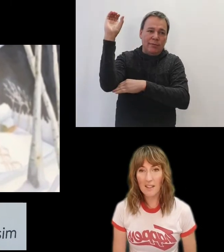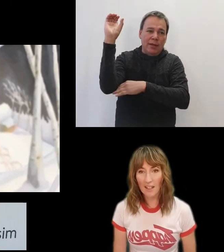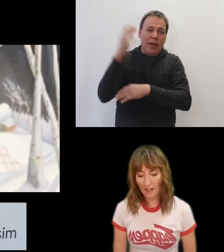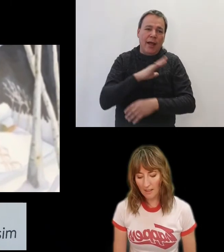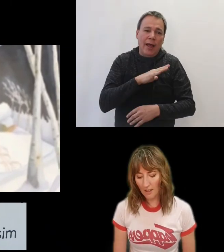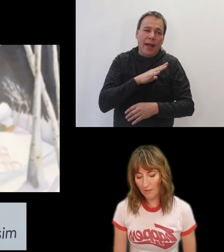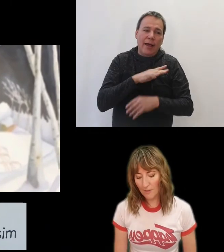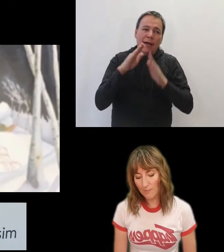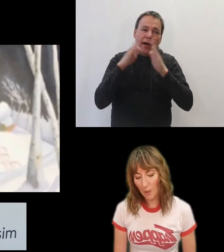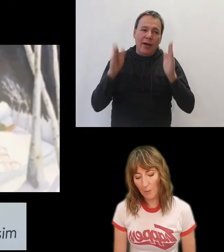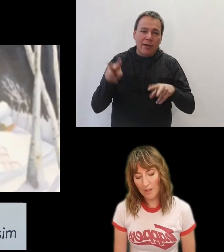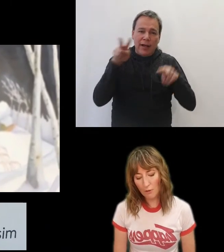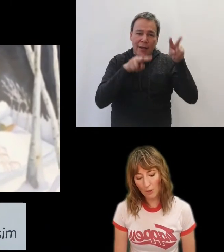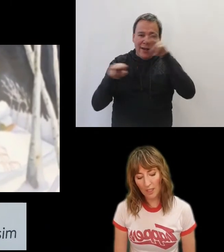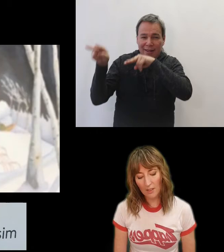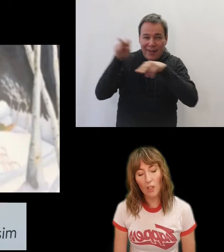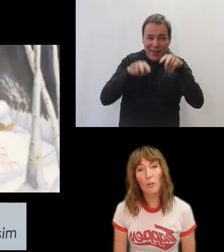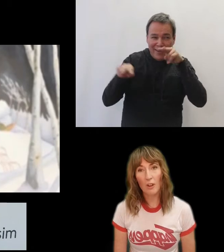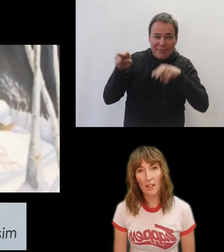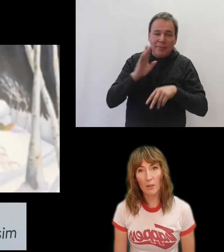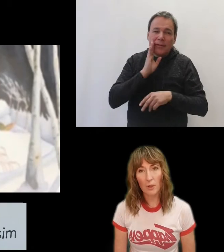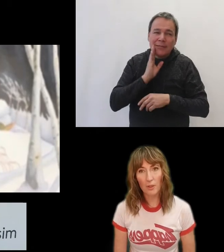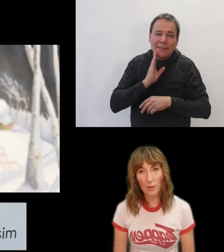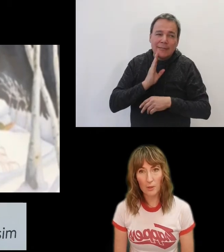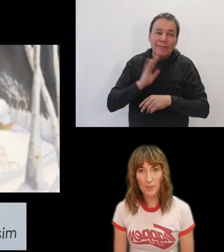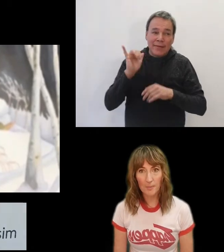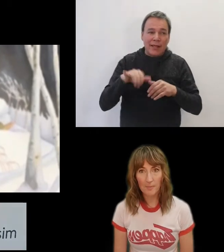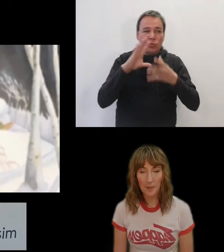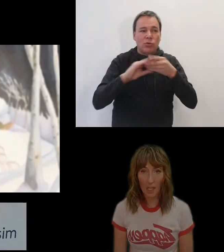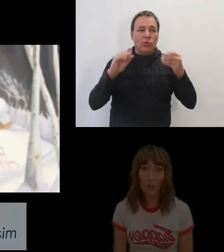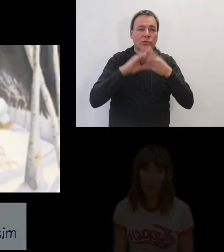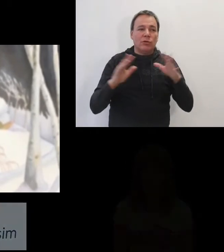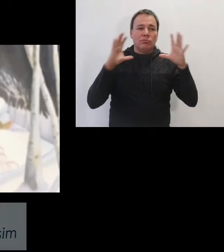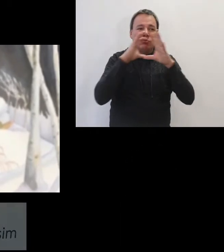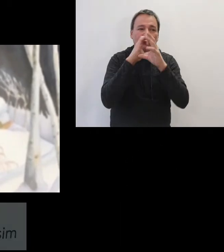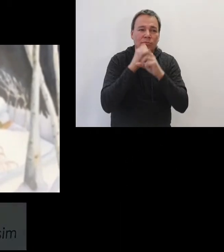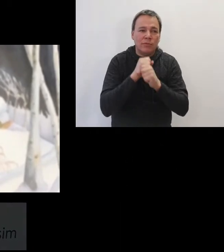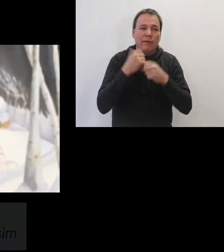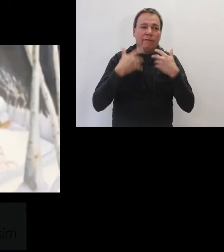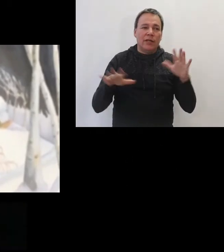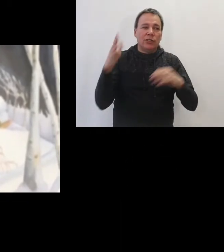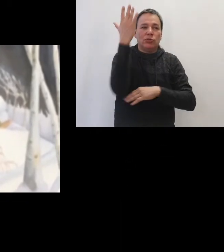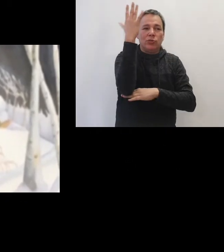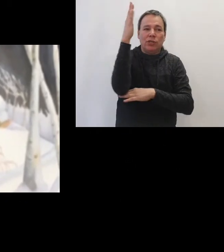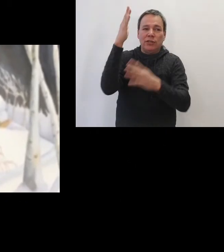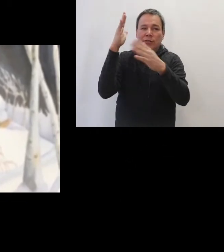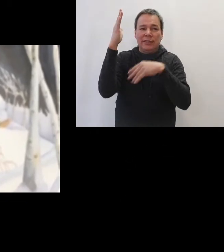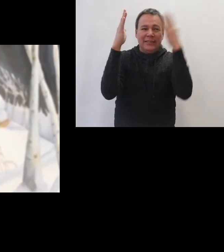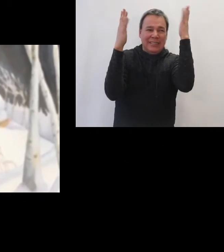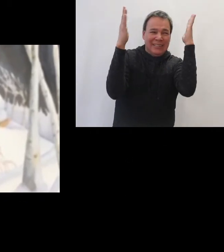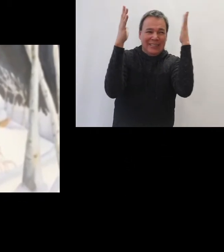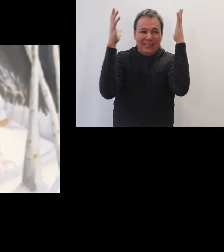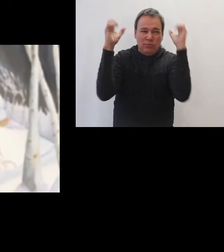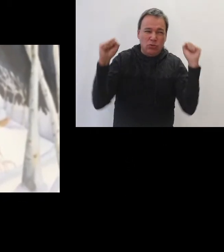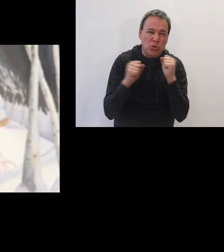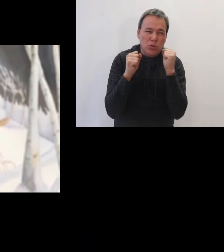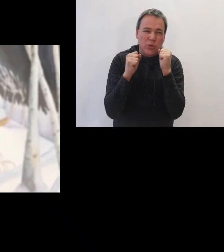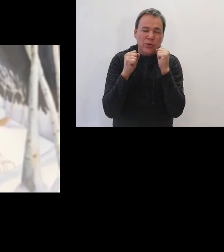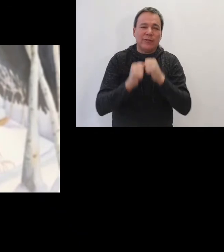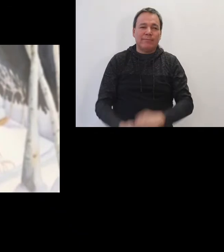And that's the end of When the Trees Crackle with Cold. A Cree calendar.